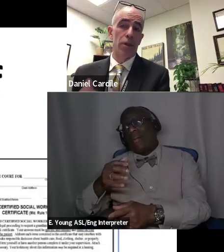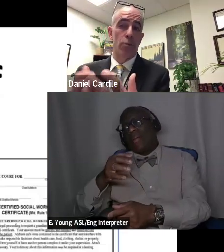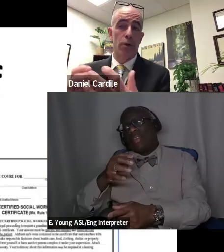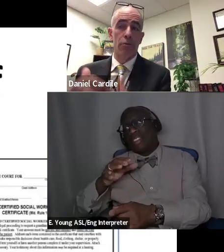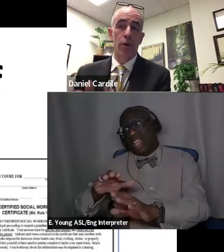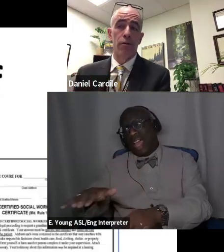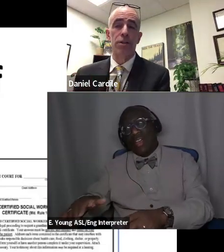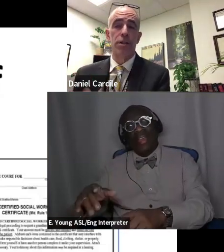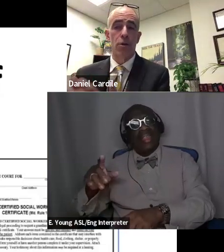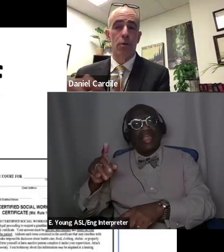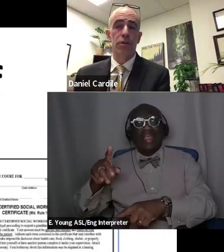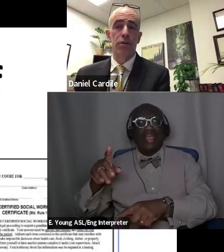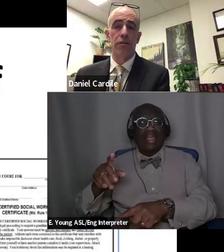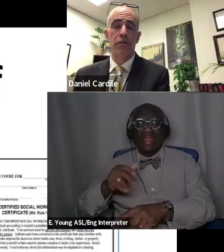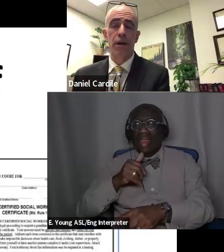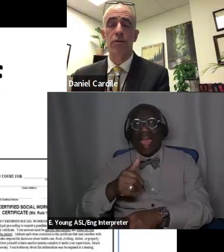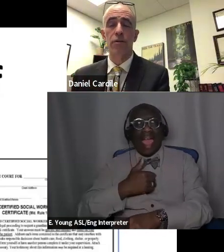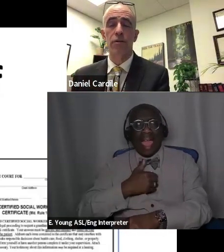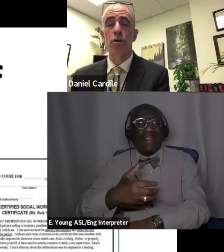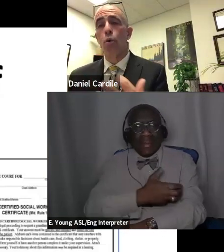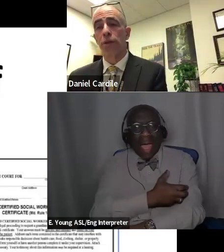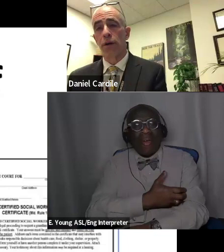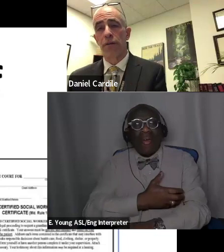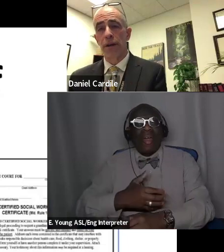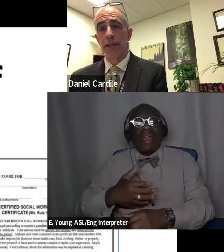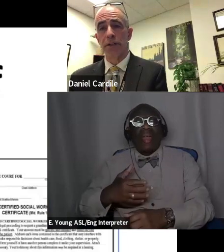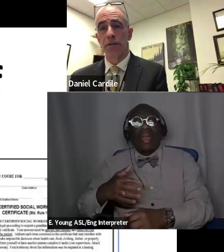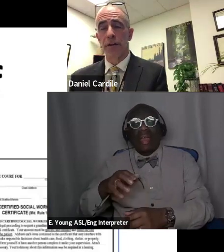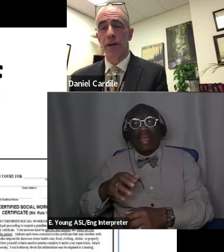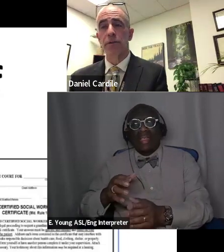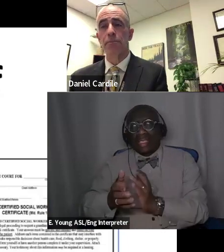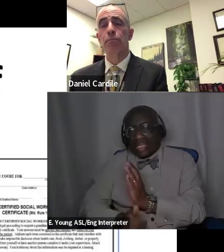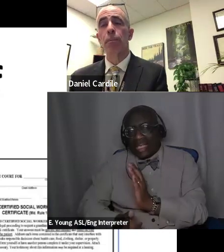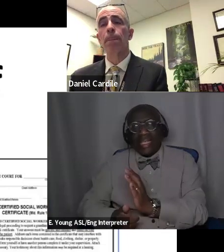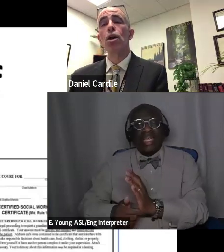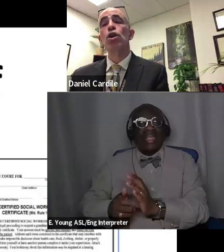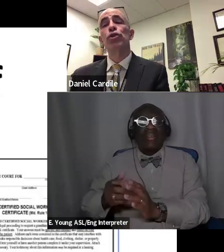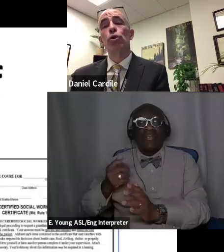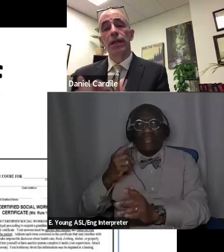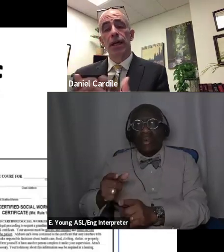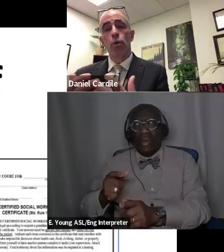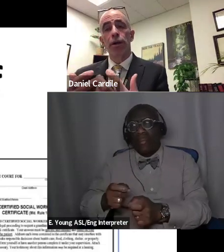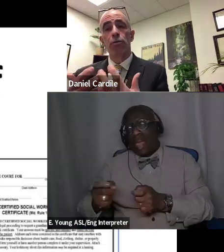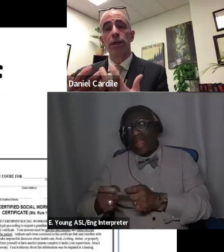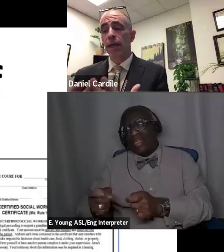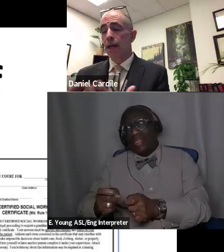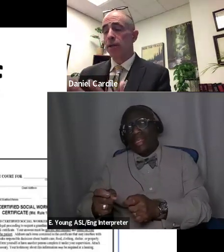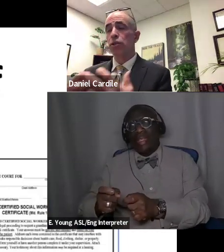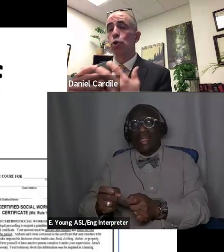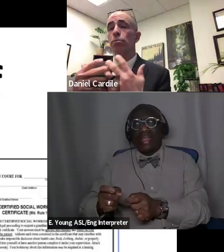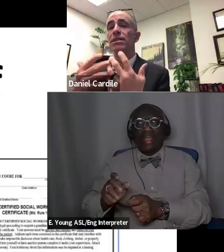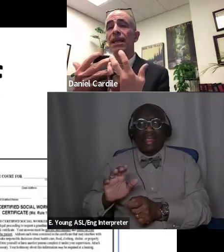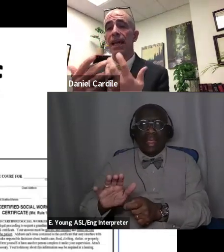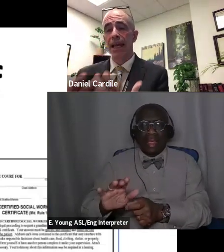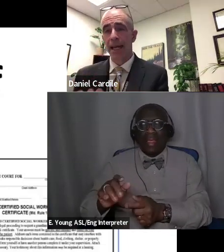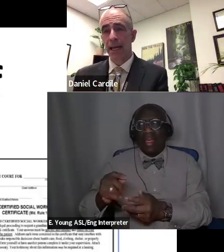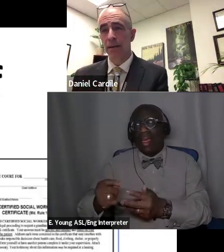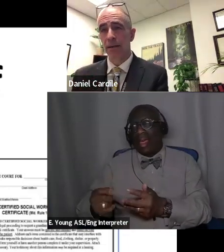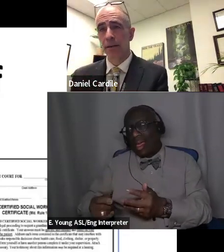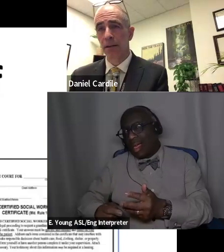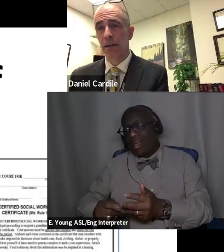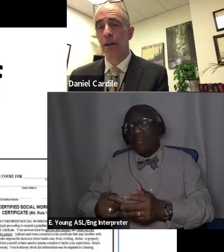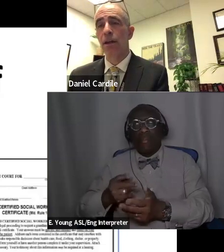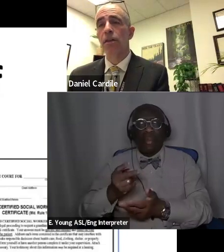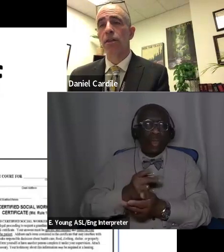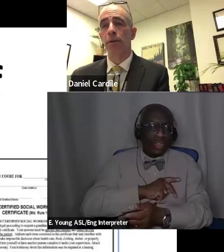their, whether it's their personal affairs or their financial affairs. So again, where you begin is to